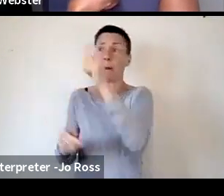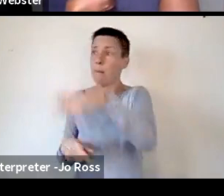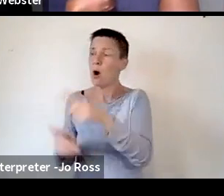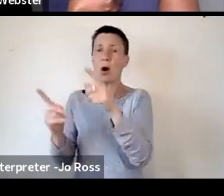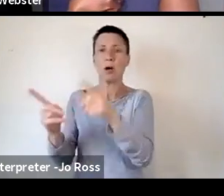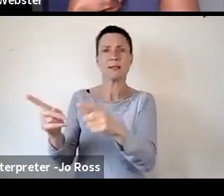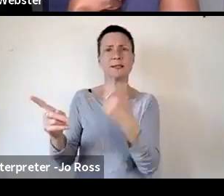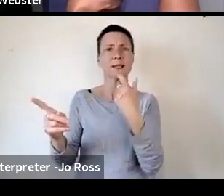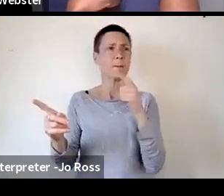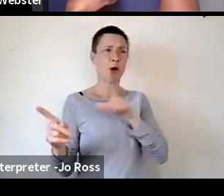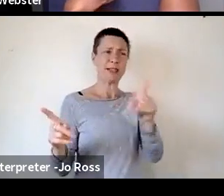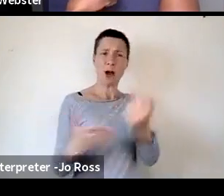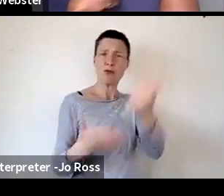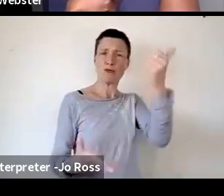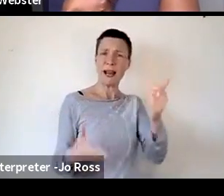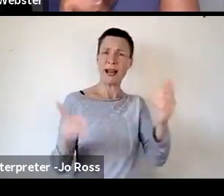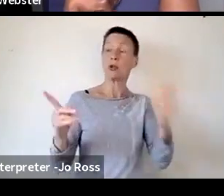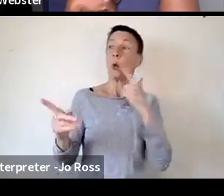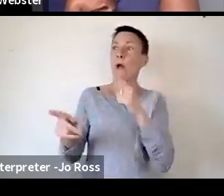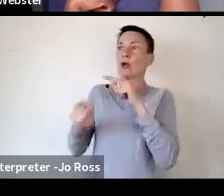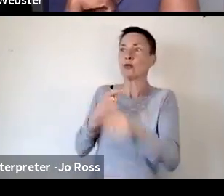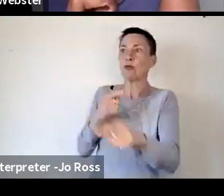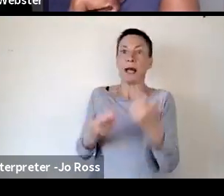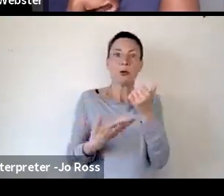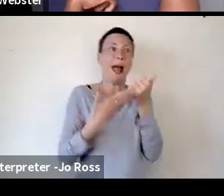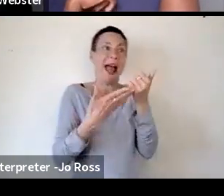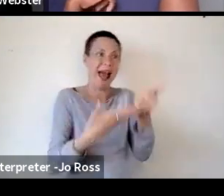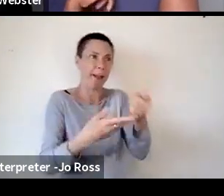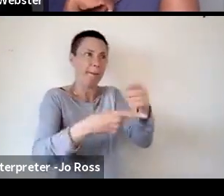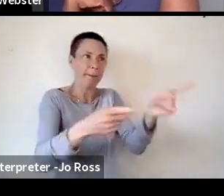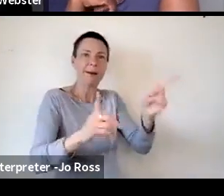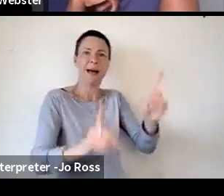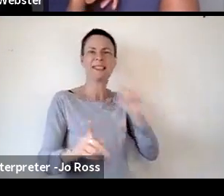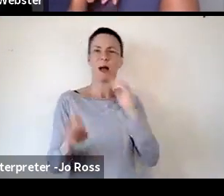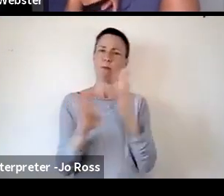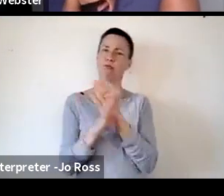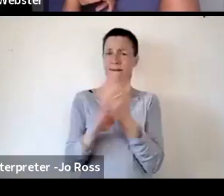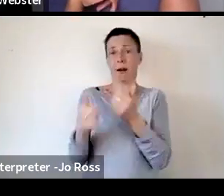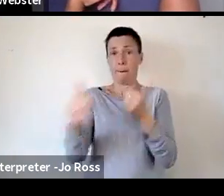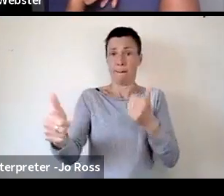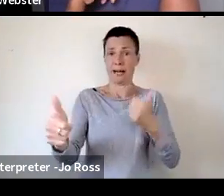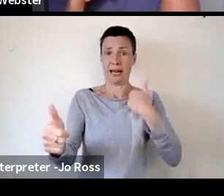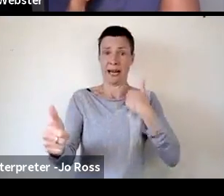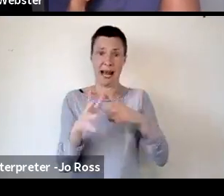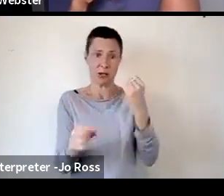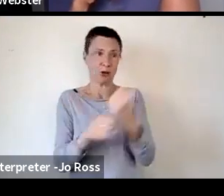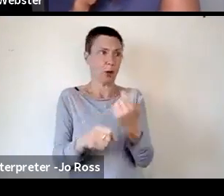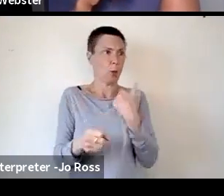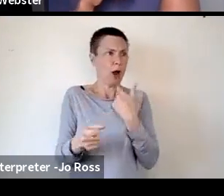like we are trying to help do that as a private company,